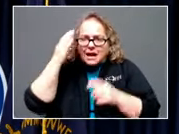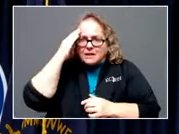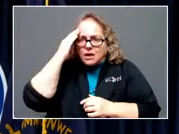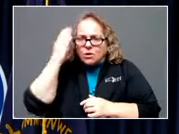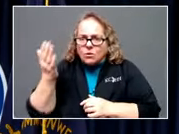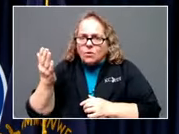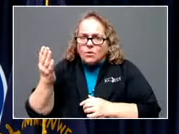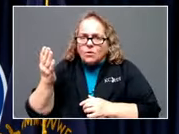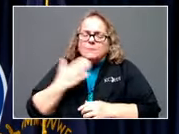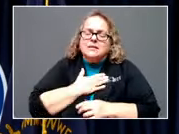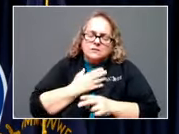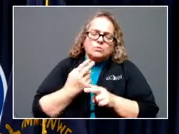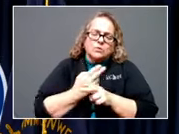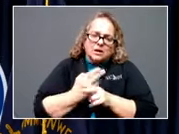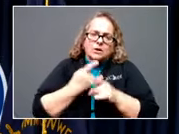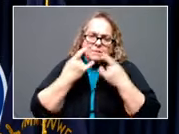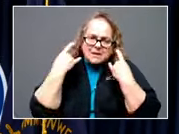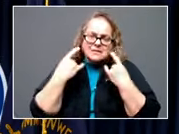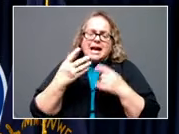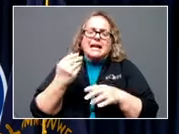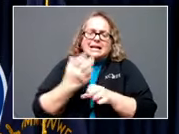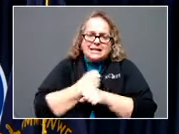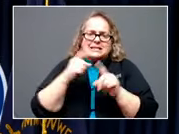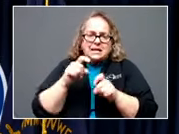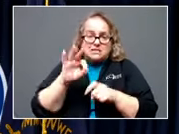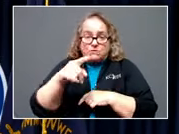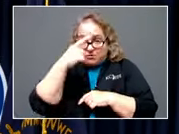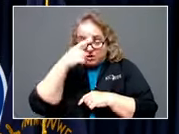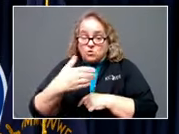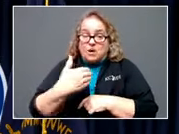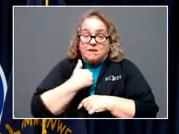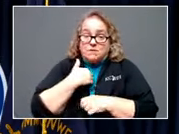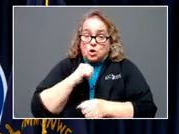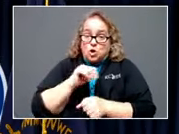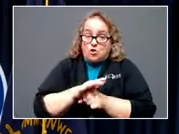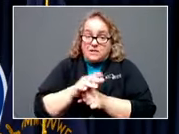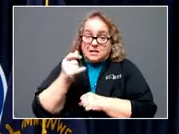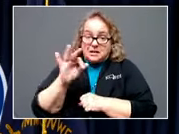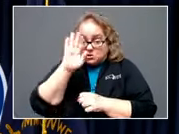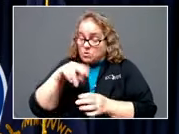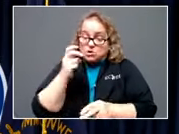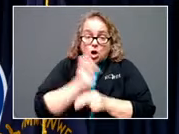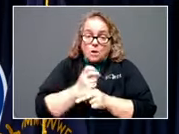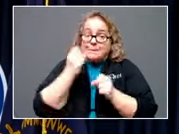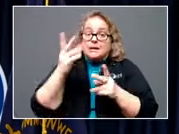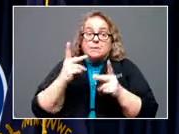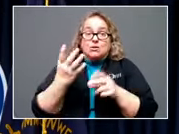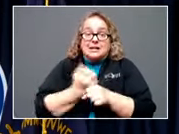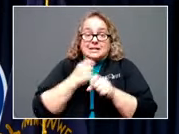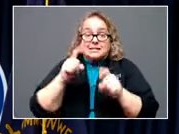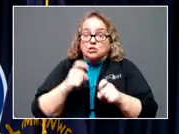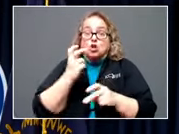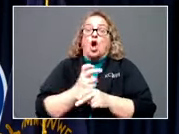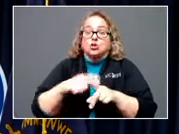mask and then get tested if you think you have COVID-19. Now, I know that's going to be hard. There's so many people trying to get tested now, it's hard to get it. That's because too many people